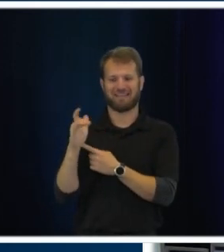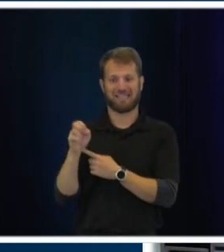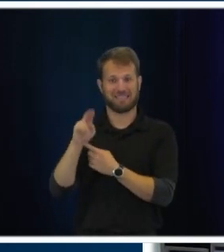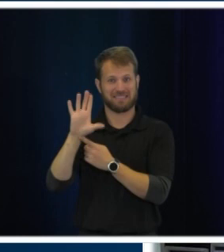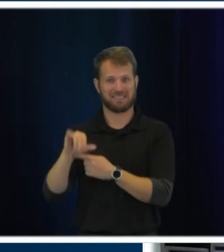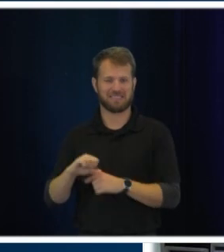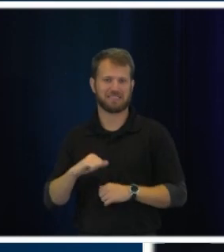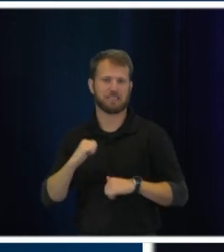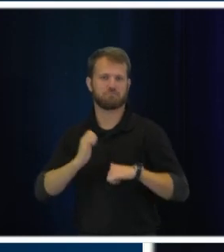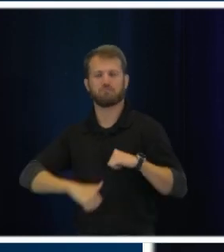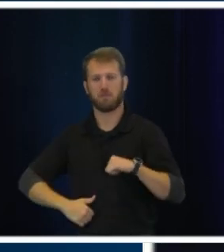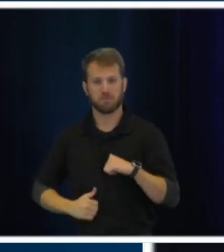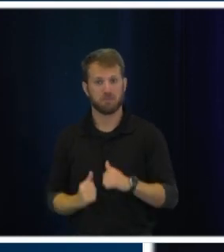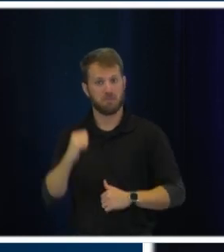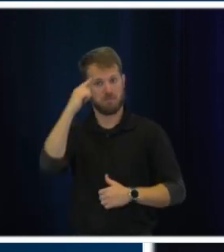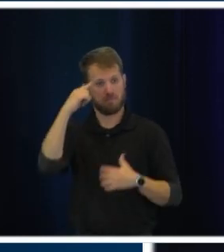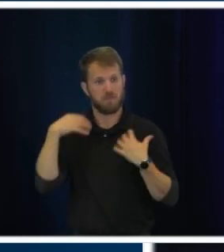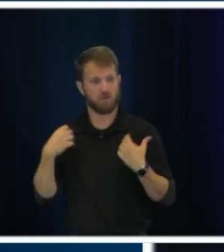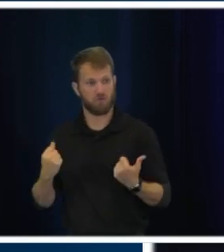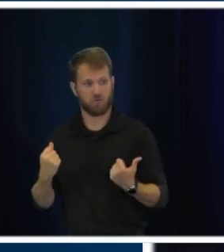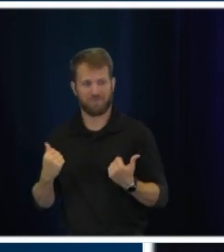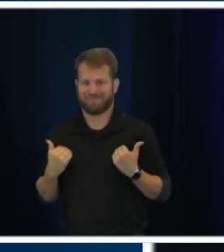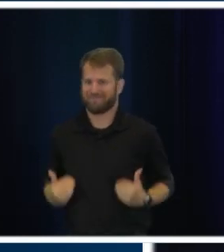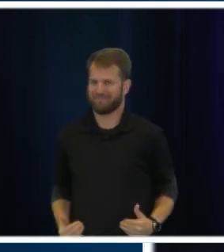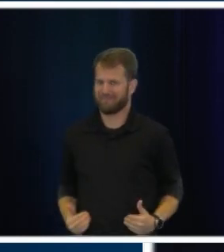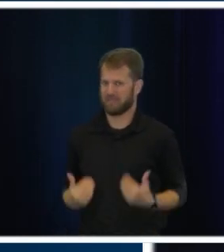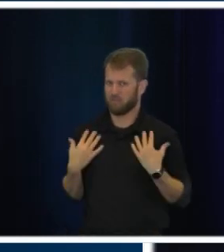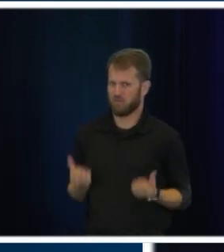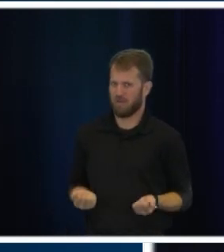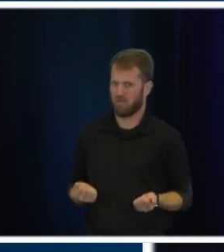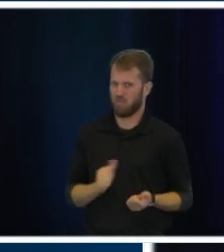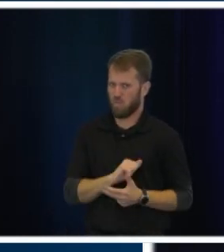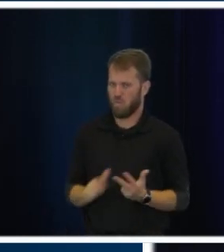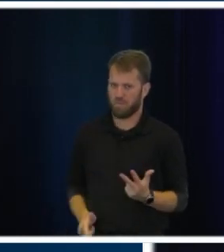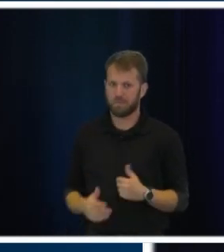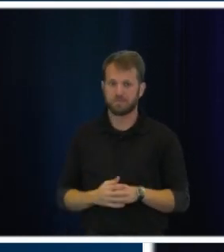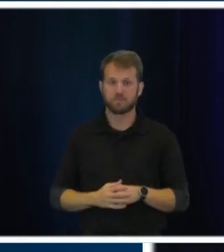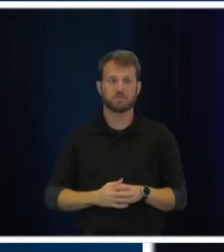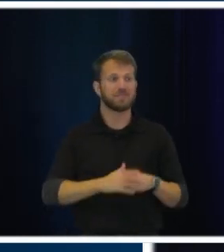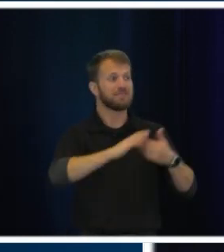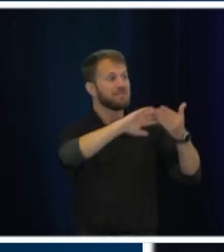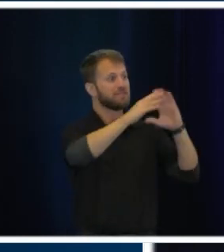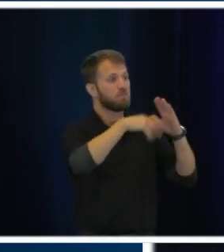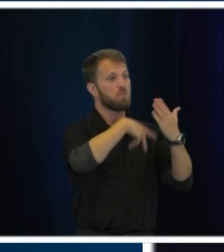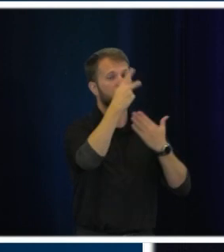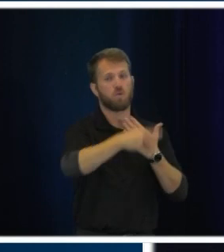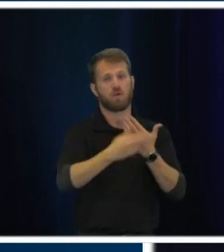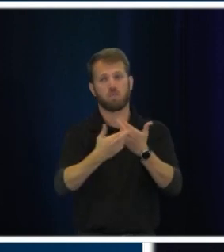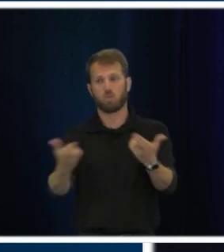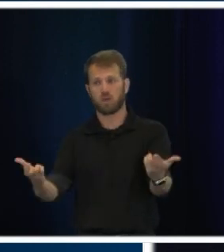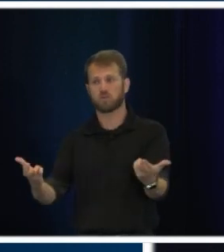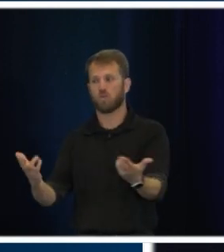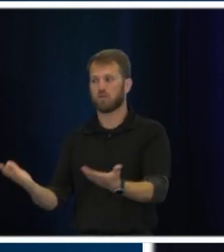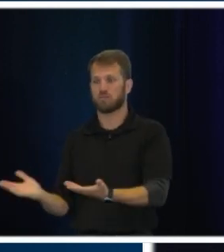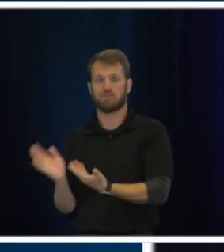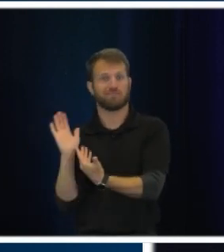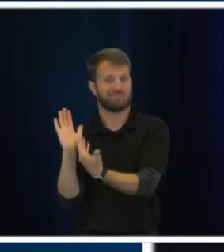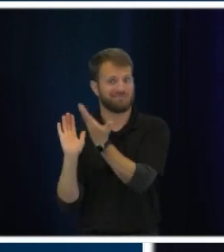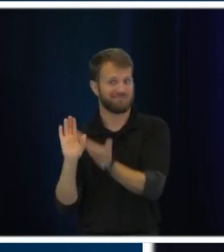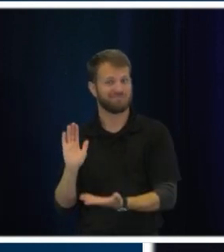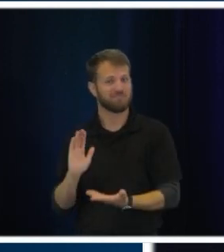mental and physical health. You will also be introduced to city programs and resources that are helping us to grow